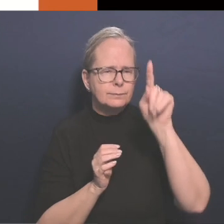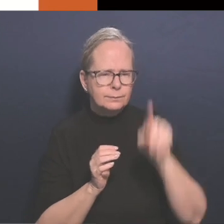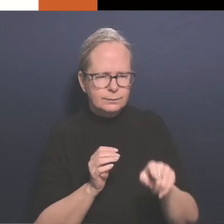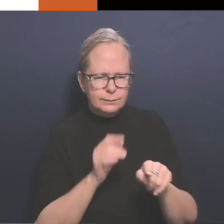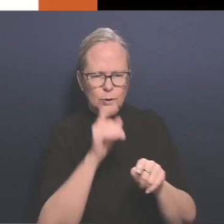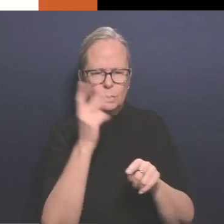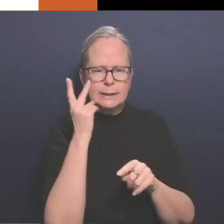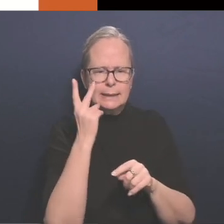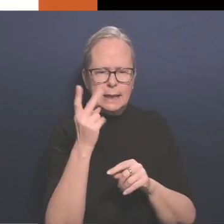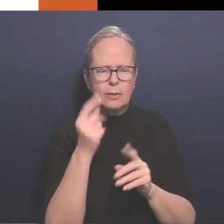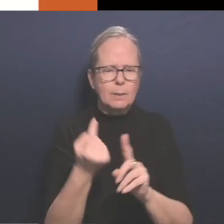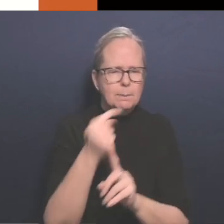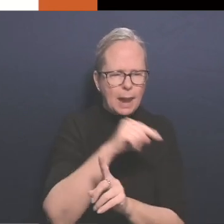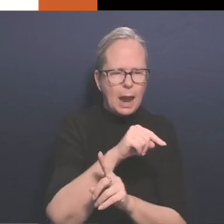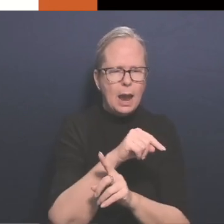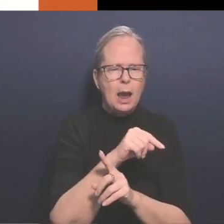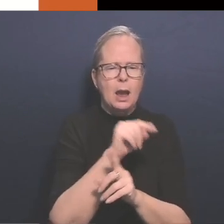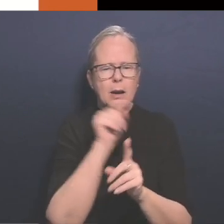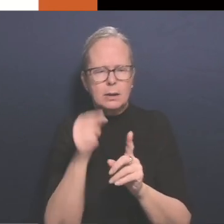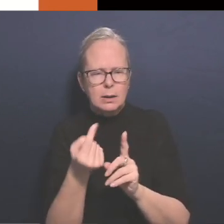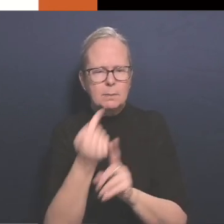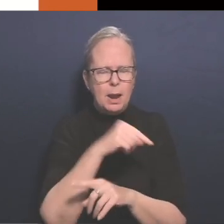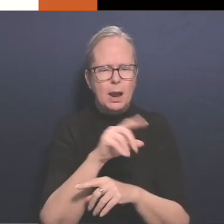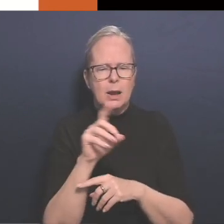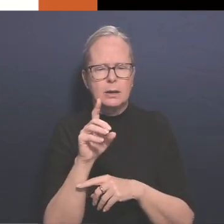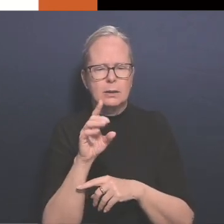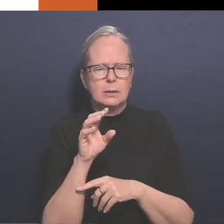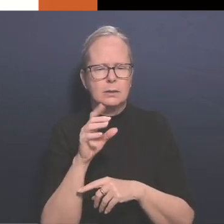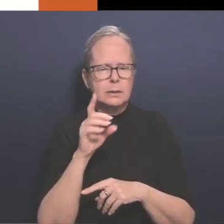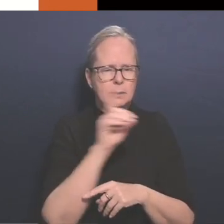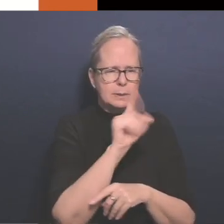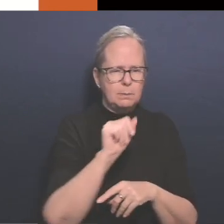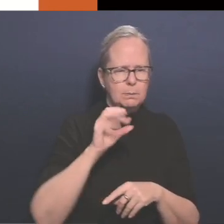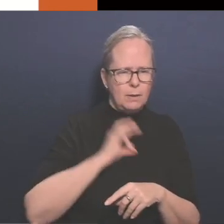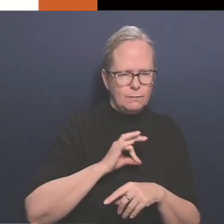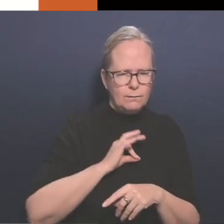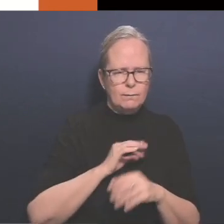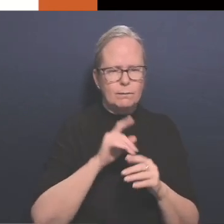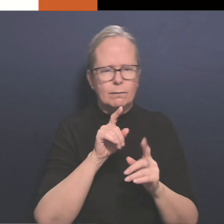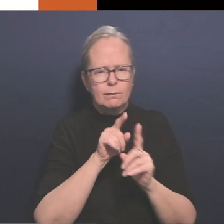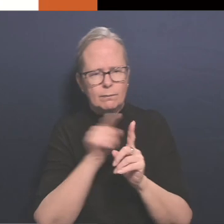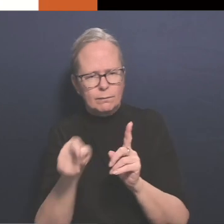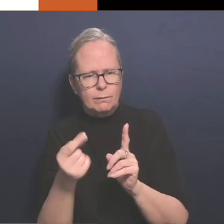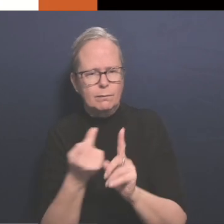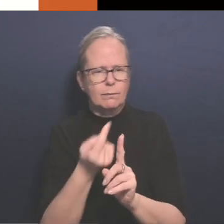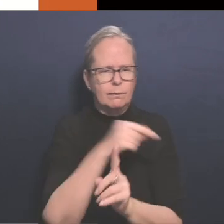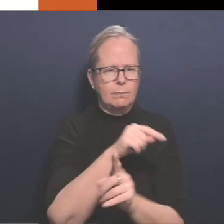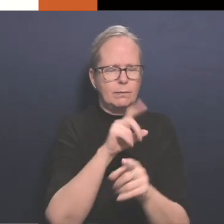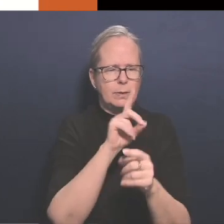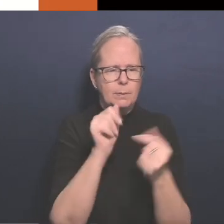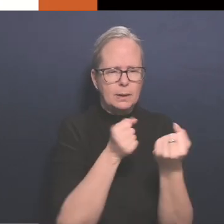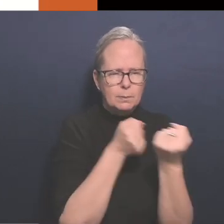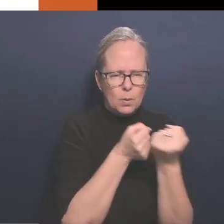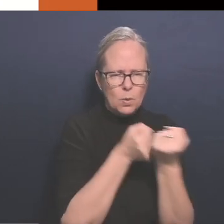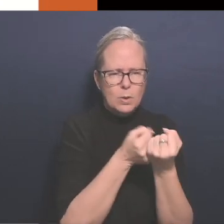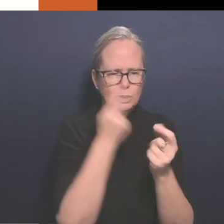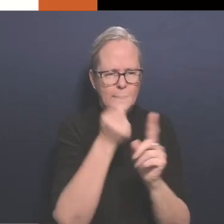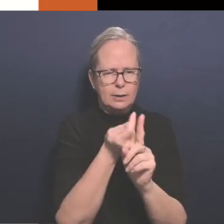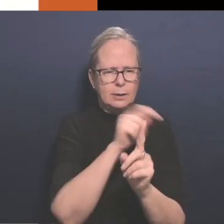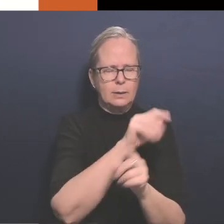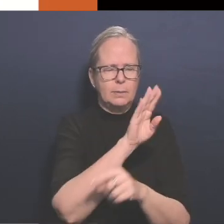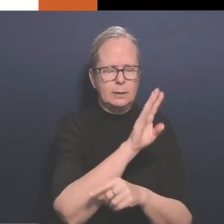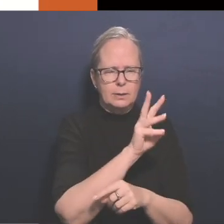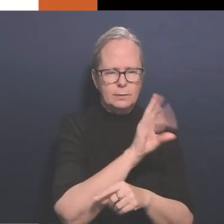self-directed online learning module course, and we estimate it'll take you approximately 3 to 4 hours to complete it. And